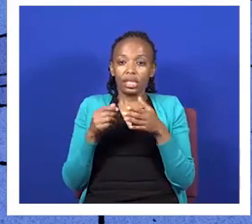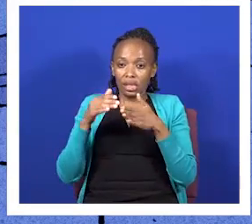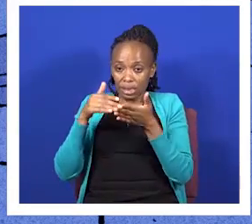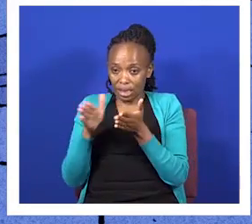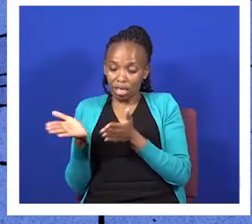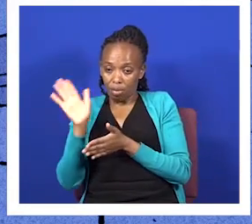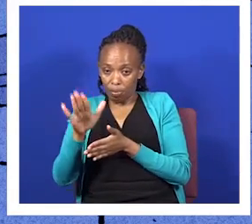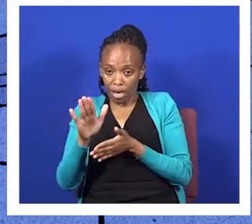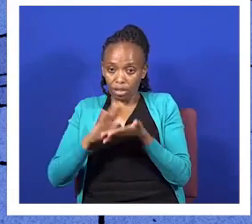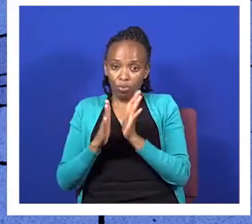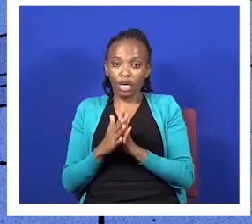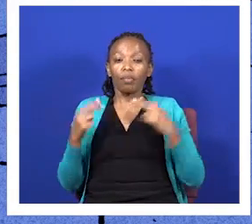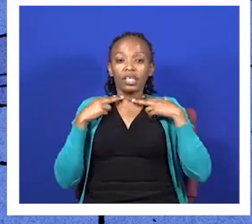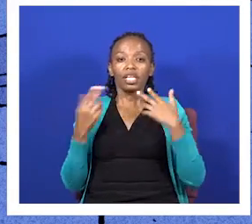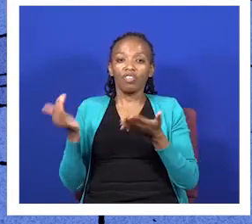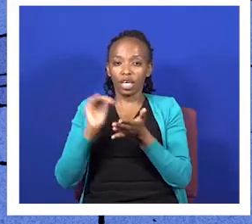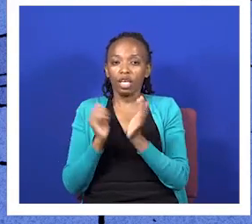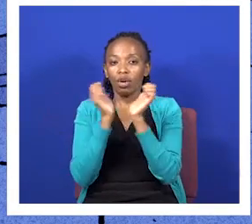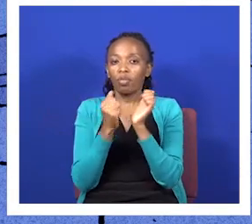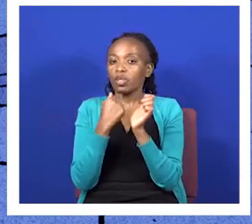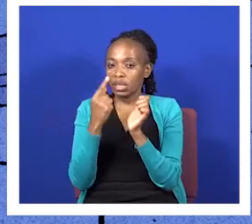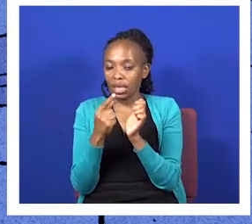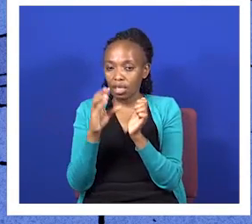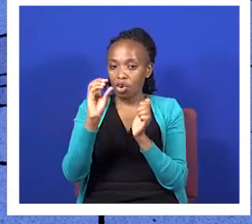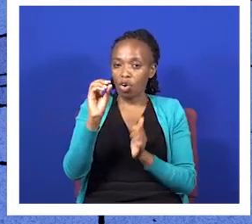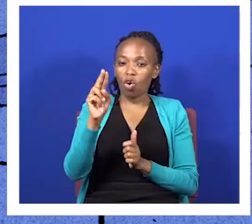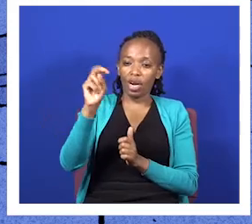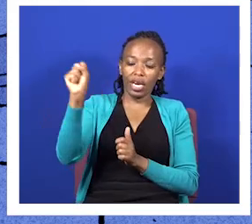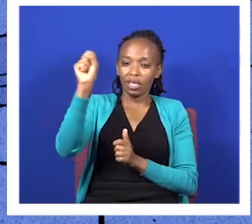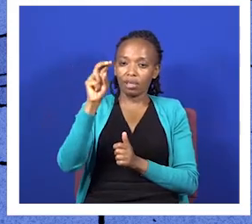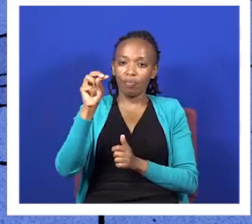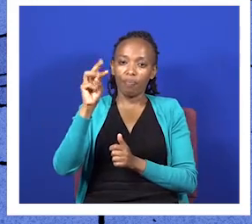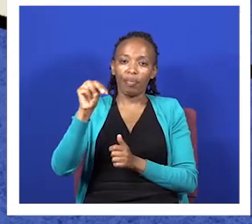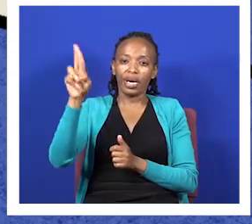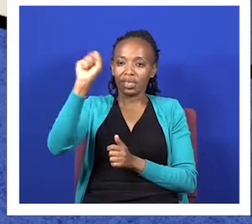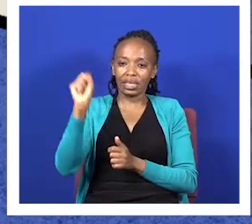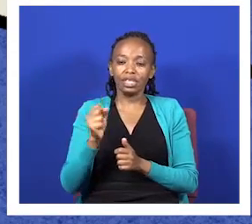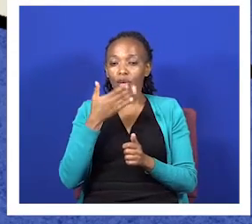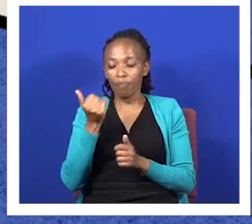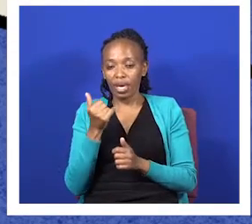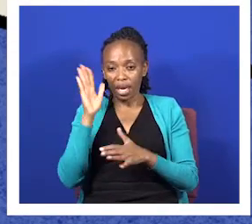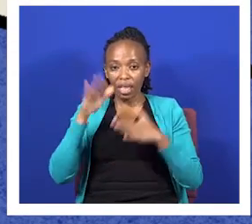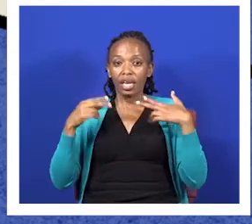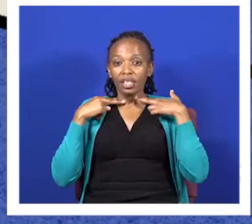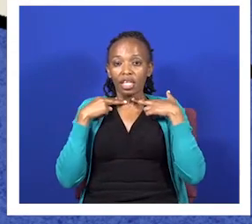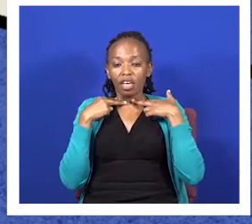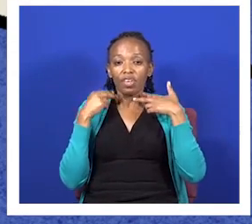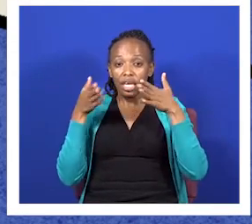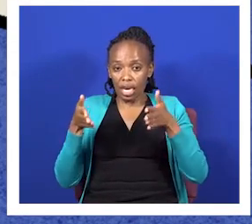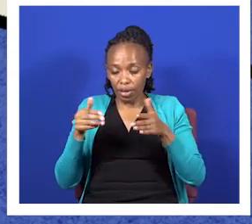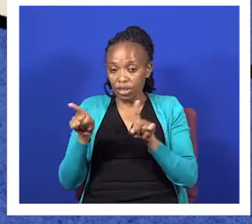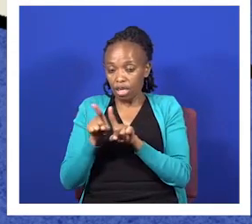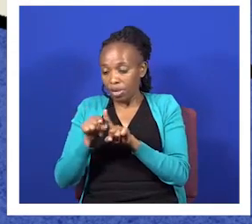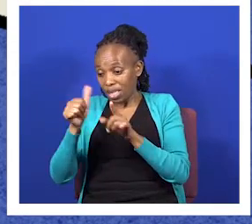sending Onesimus back just to become a slave again, Paul said, "Onesimus is better than a slave. He is dear to you, not only as